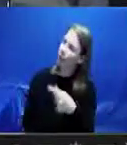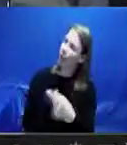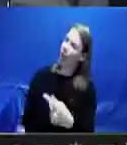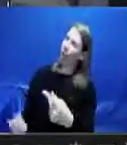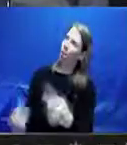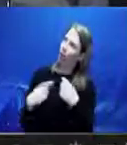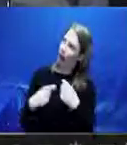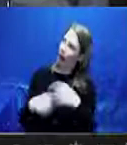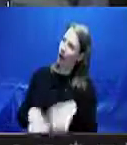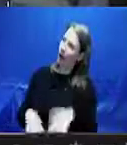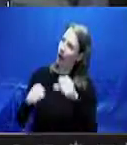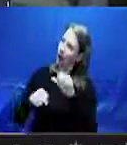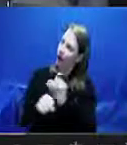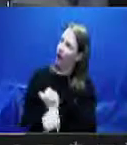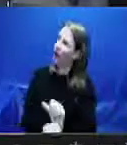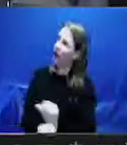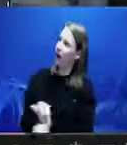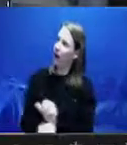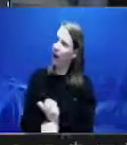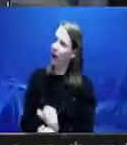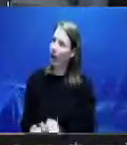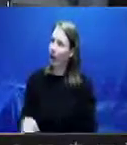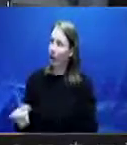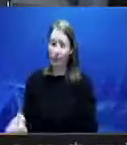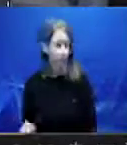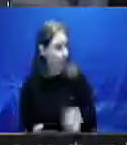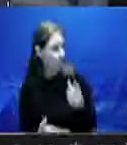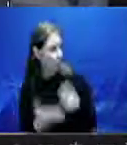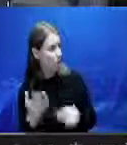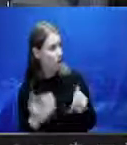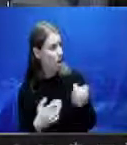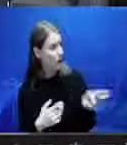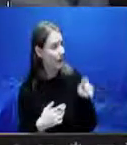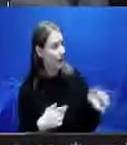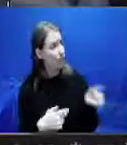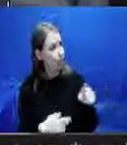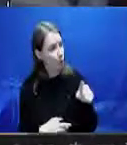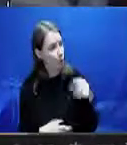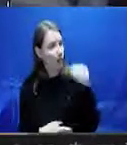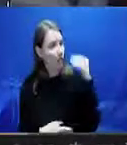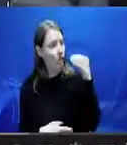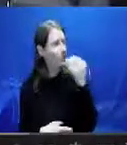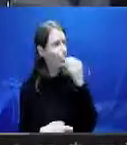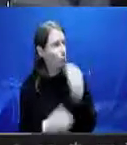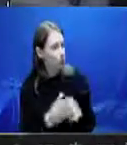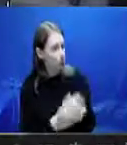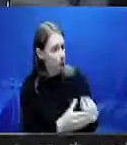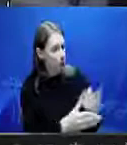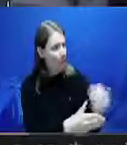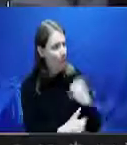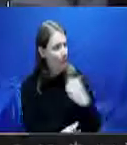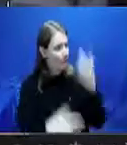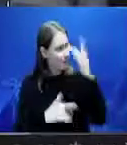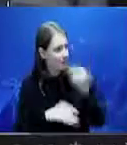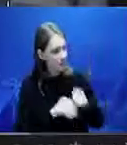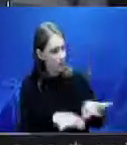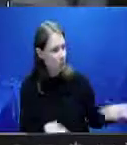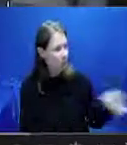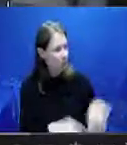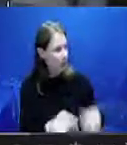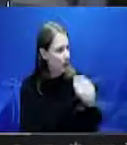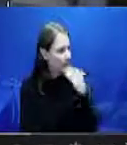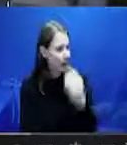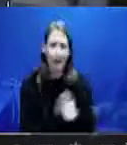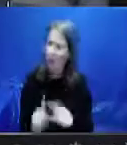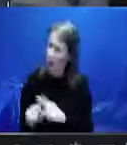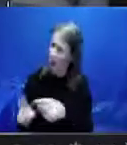your crops get infected with some disease, how are you going to eat? Then that's when there'll be a famine. But then the way you do it, you just come in and kill everybody